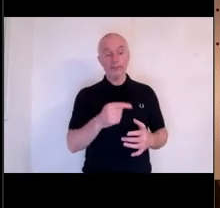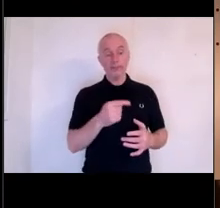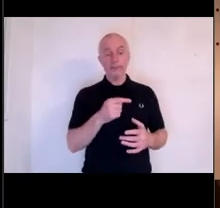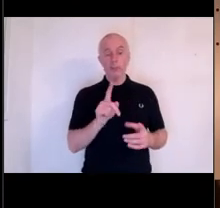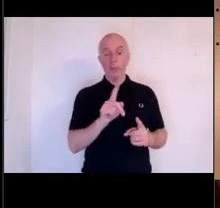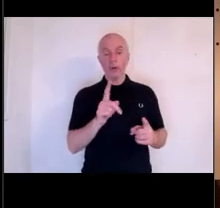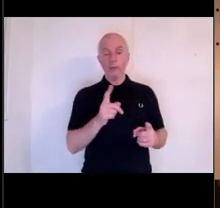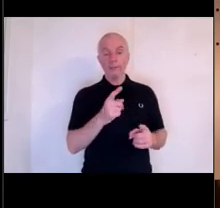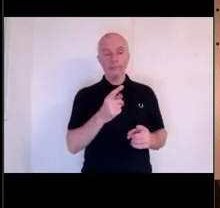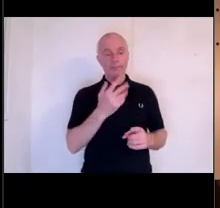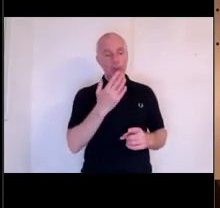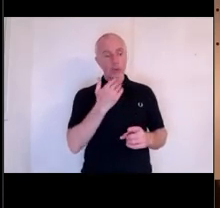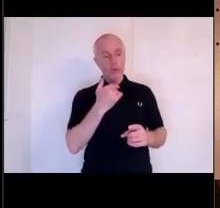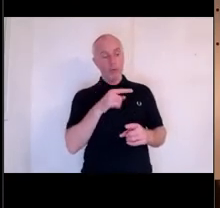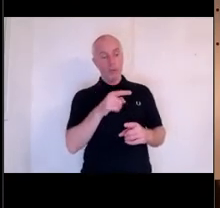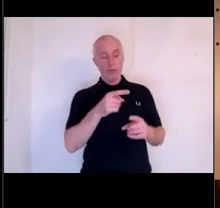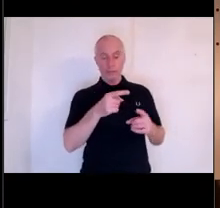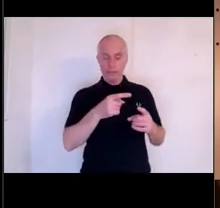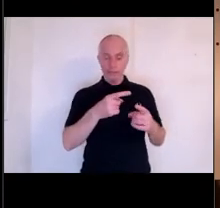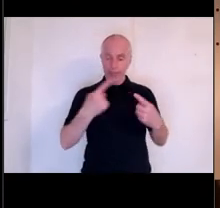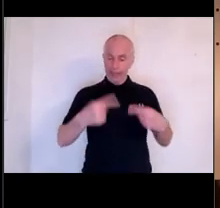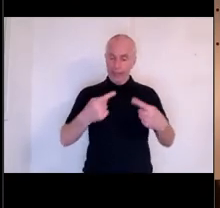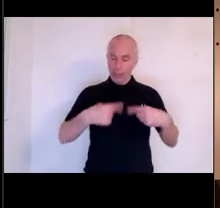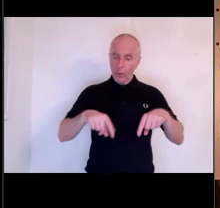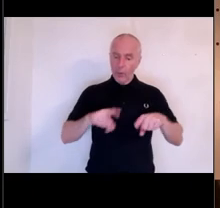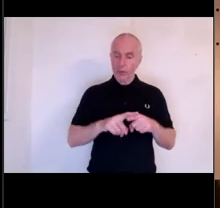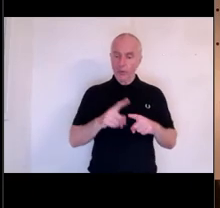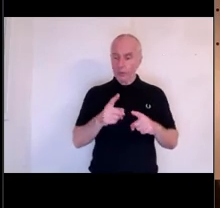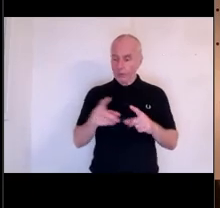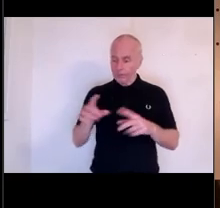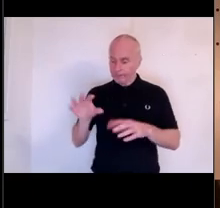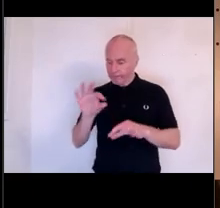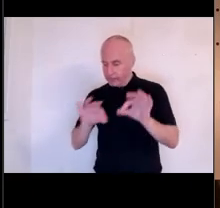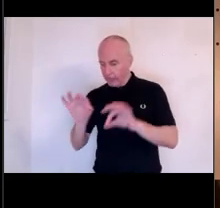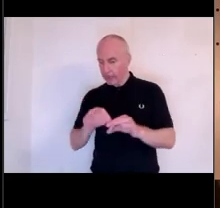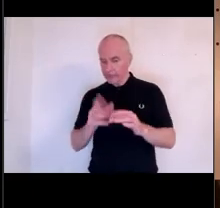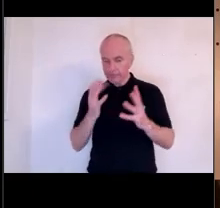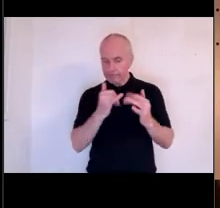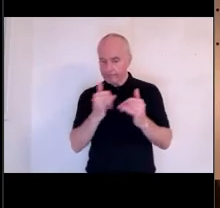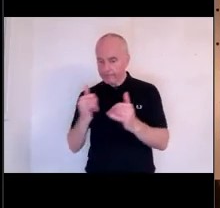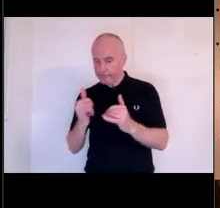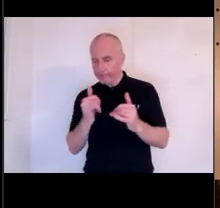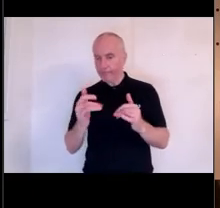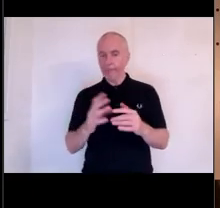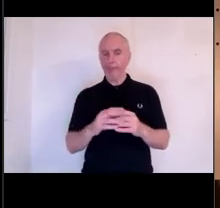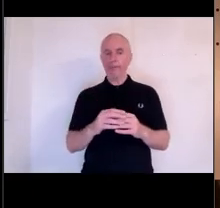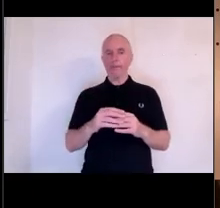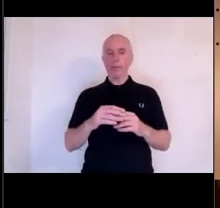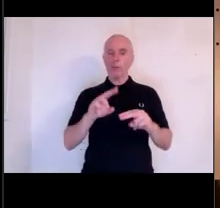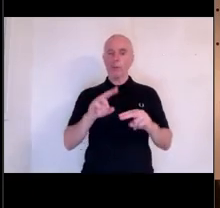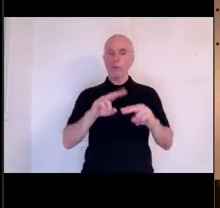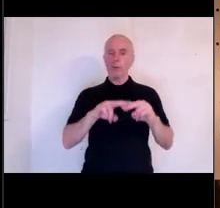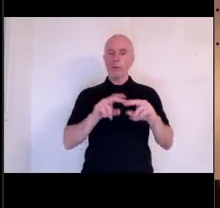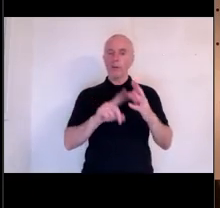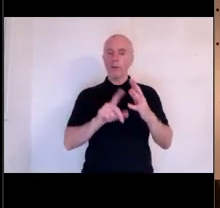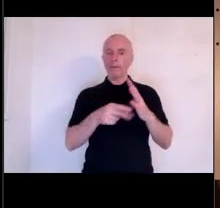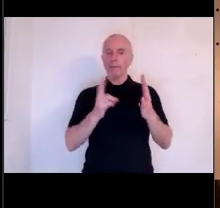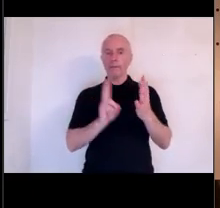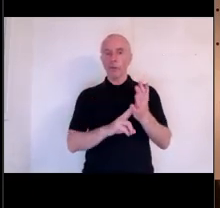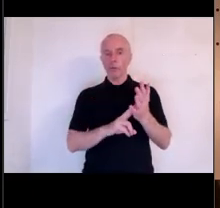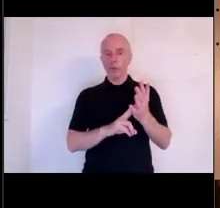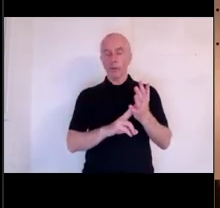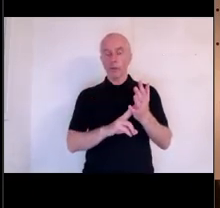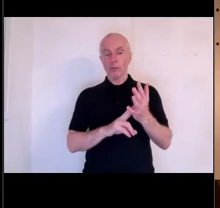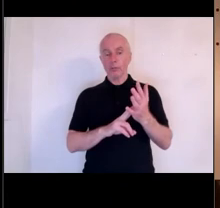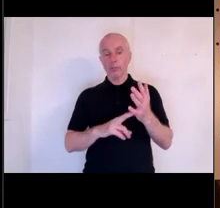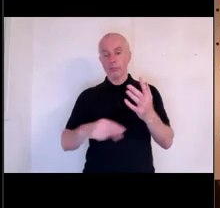enable us to do some of the experiments and measurements that are needed for the fusion community. So they have a very specific requirement